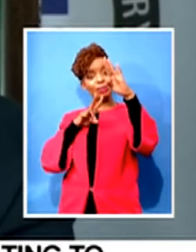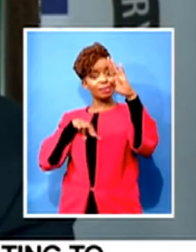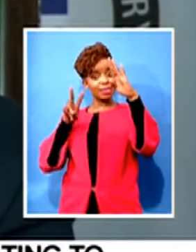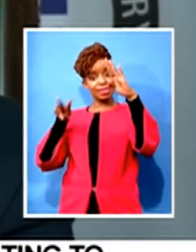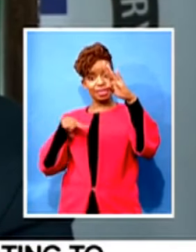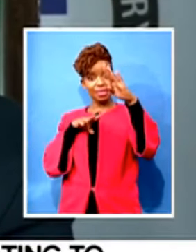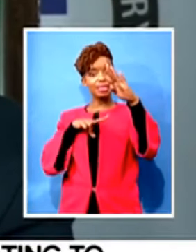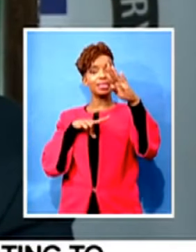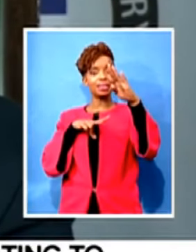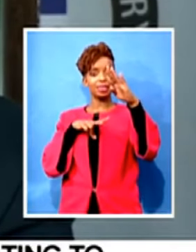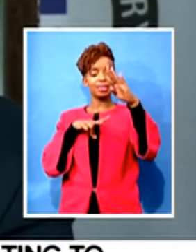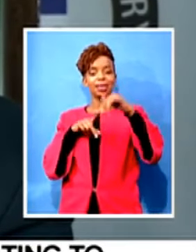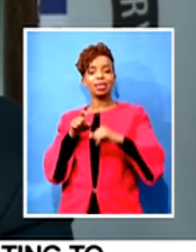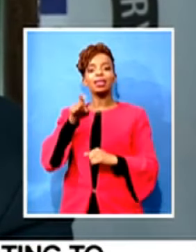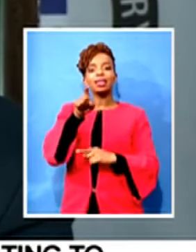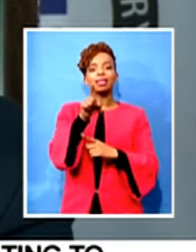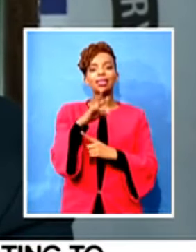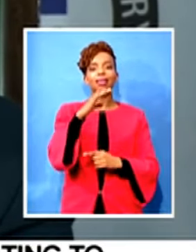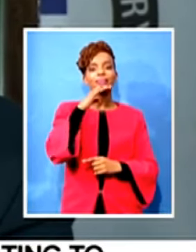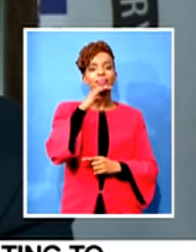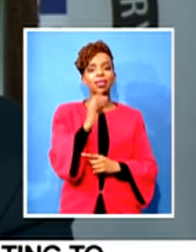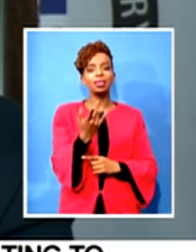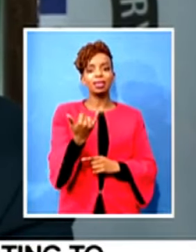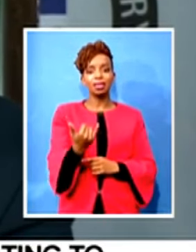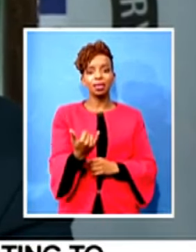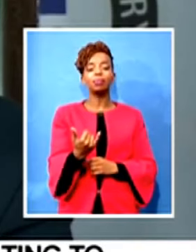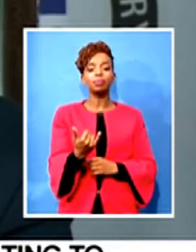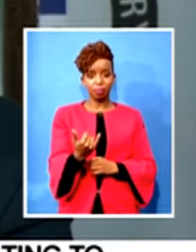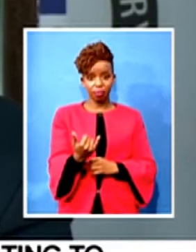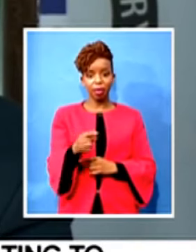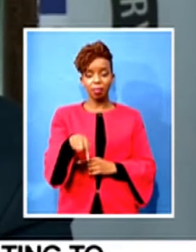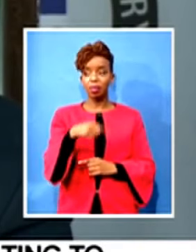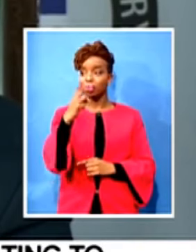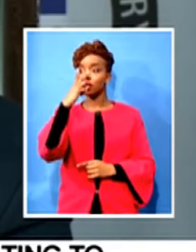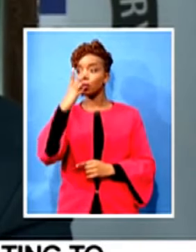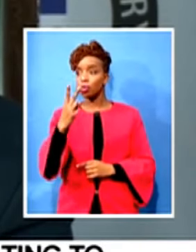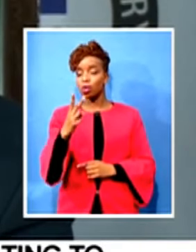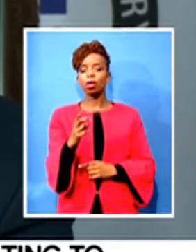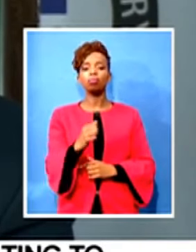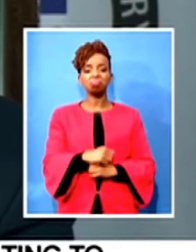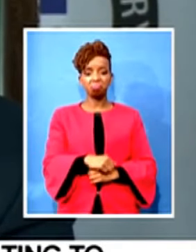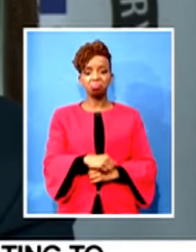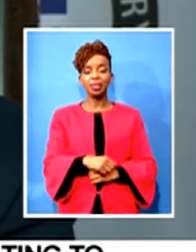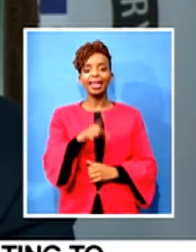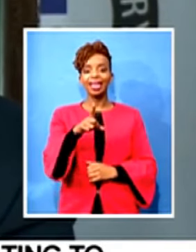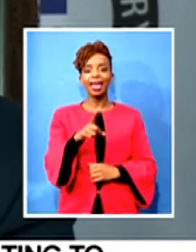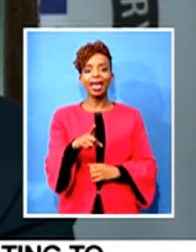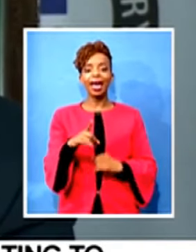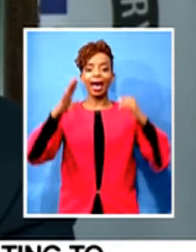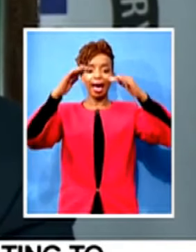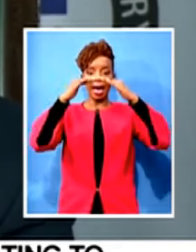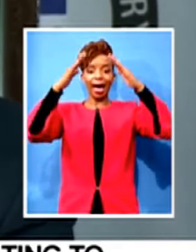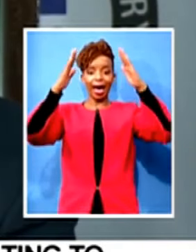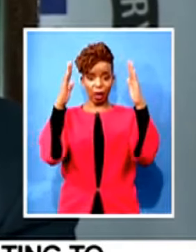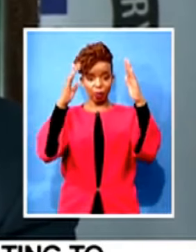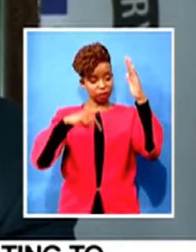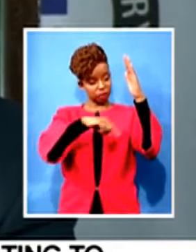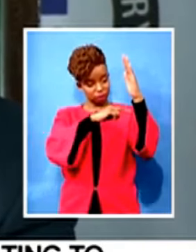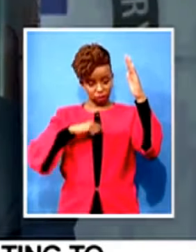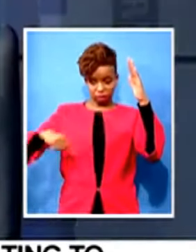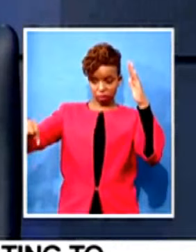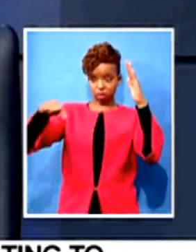the state or the condition of the physical integrity of the house is. Yes. And